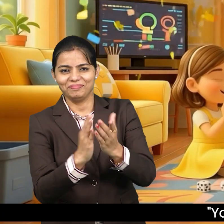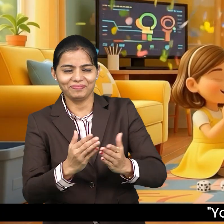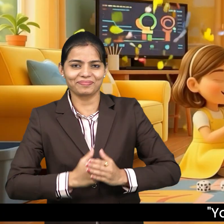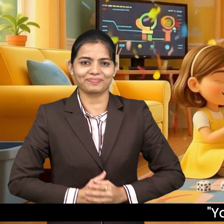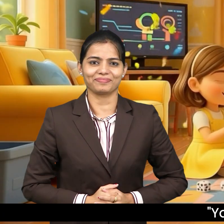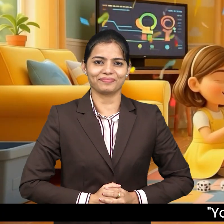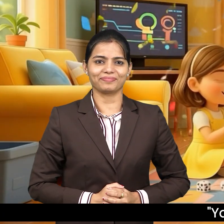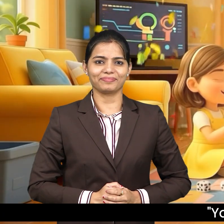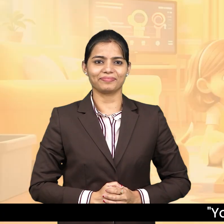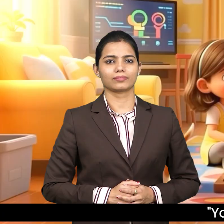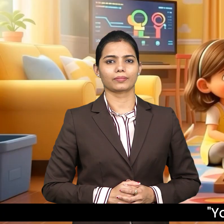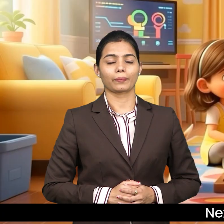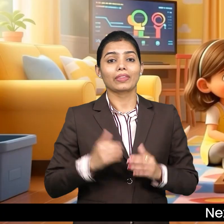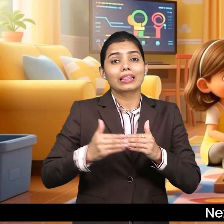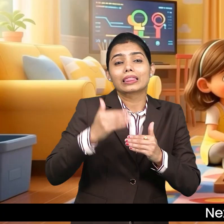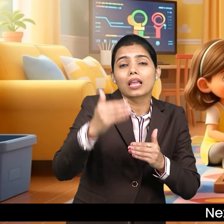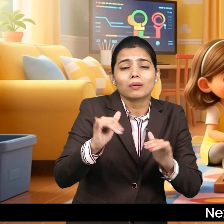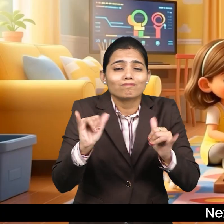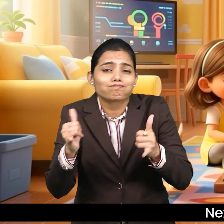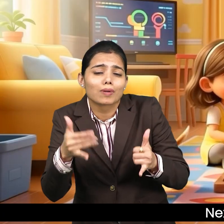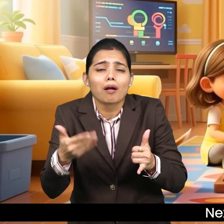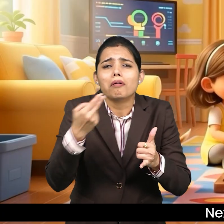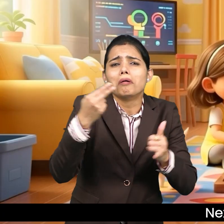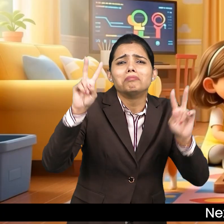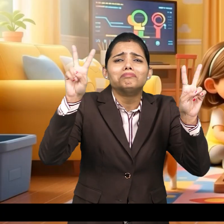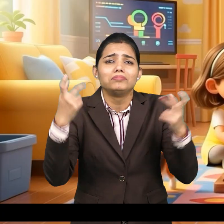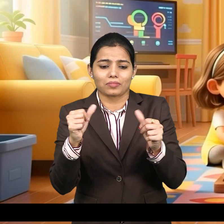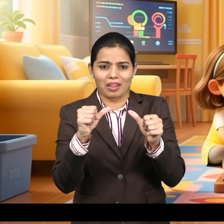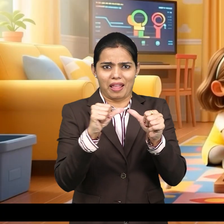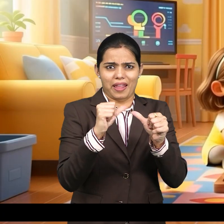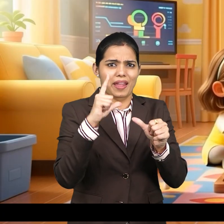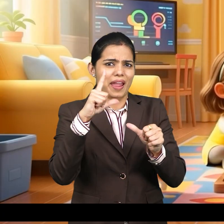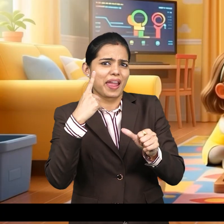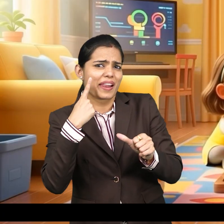Eee! She clapped. Next played Ali Guli Mane.